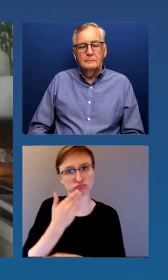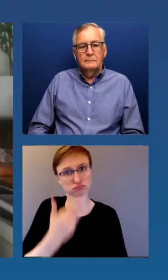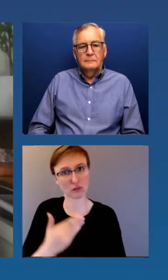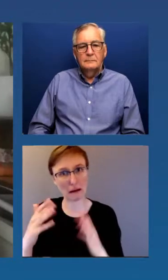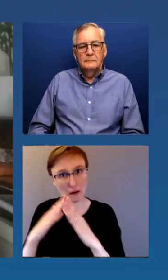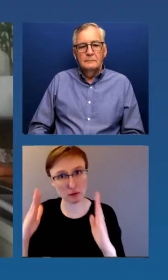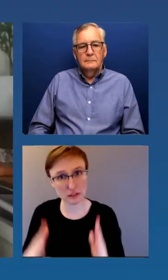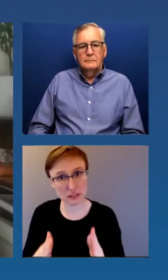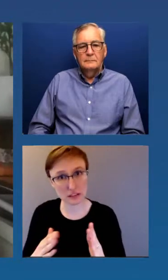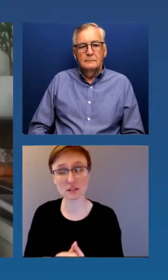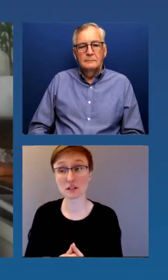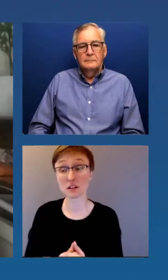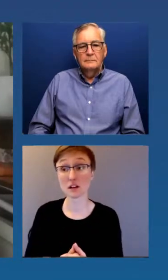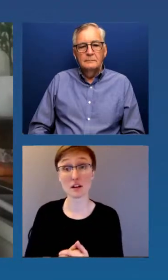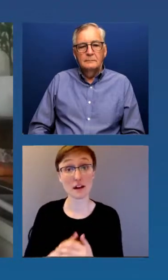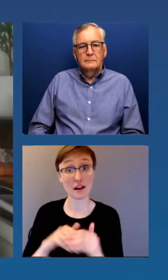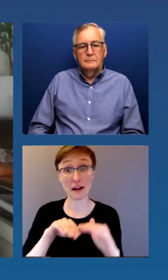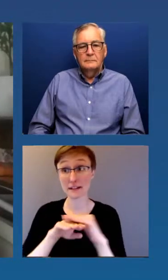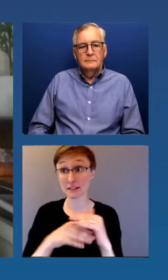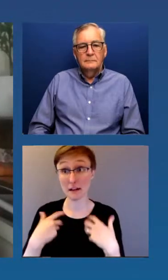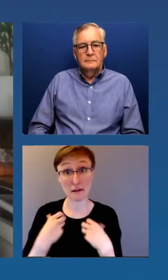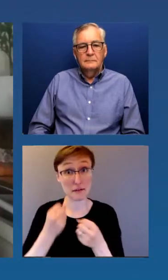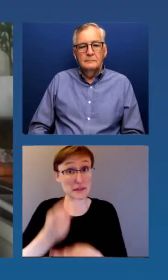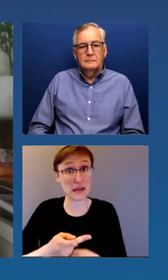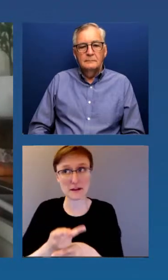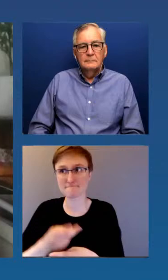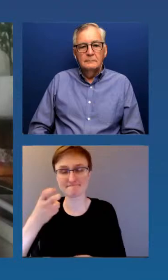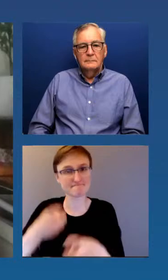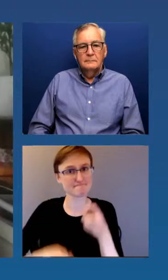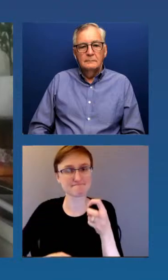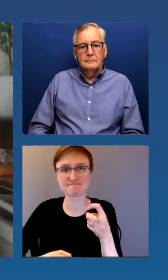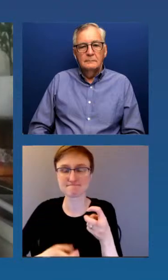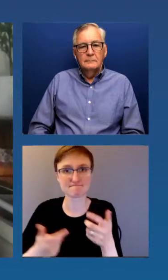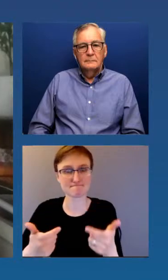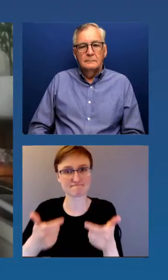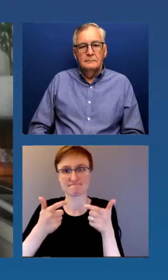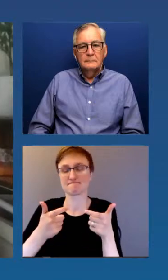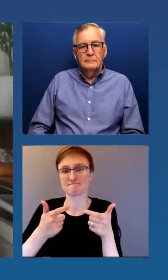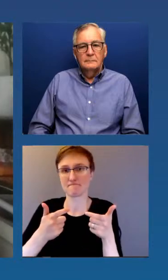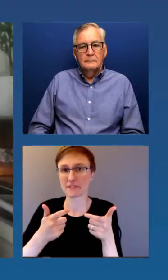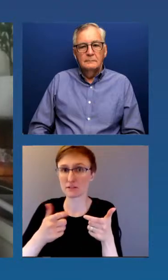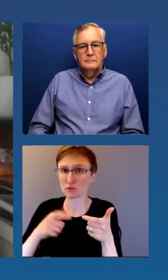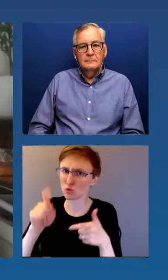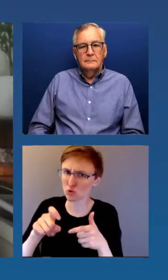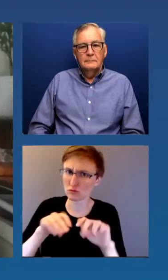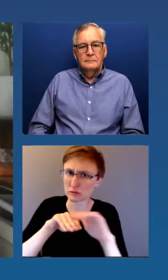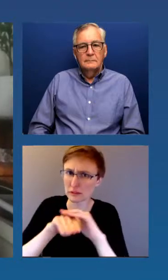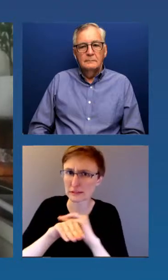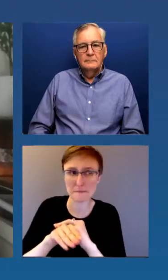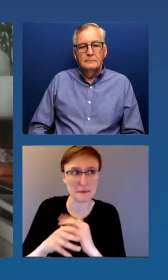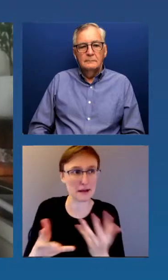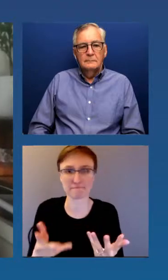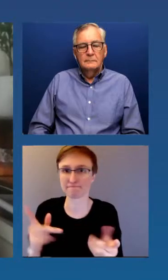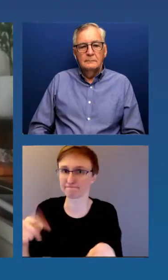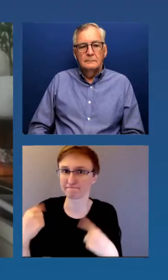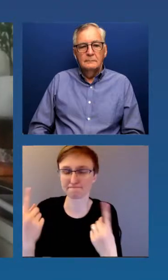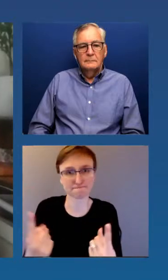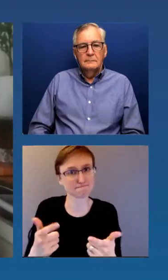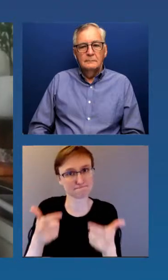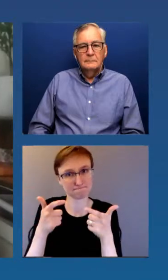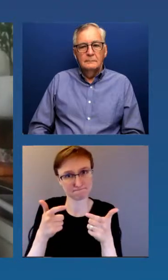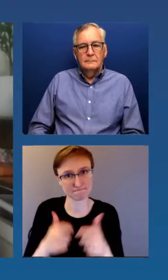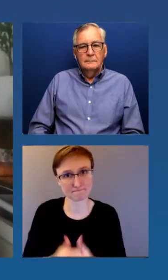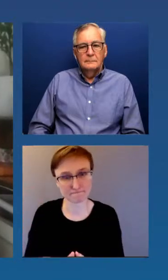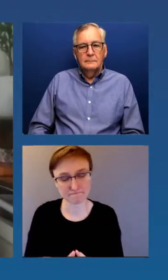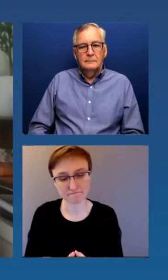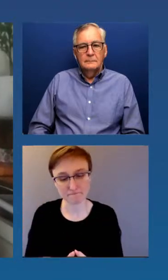and accessible to all. After so much work, we are gathered again here today, deeply concerned about the disparities in the rate